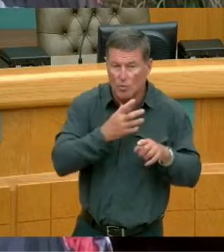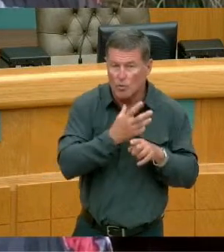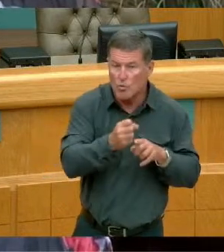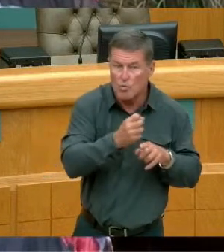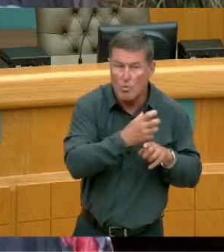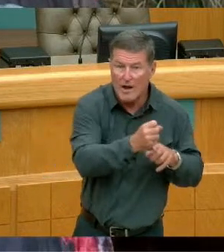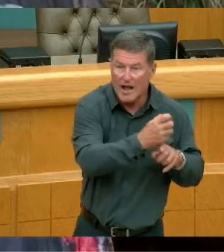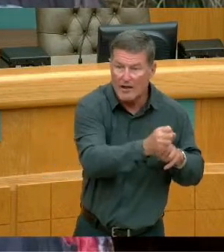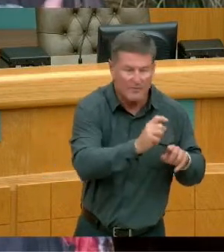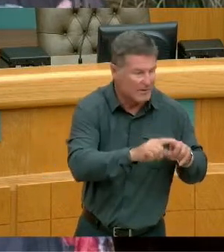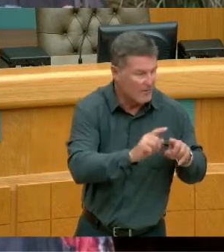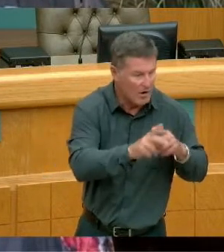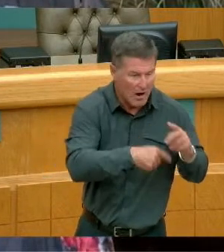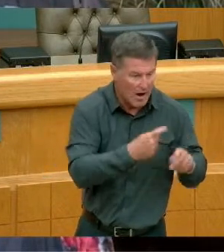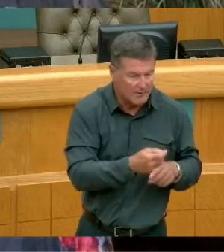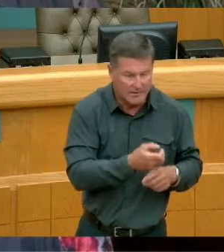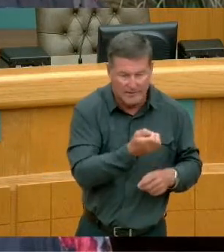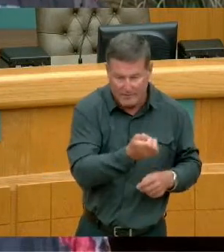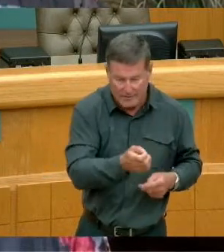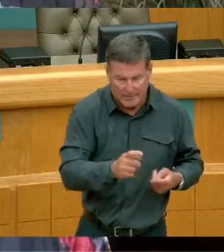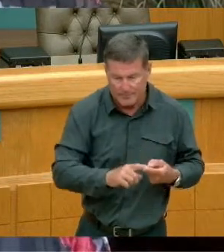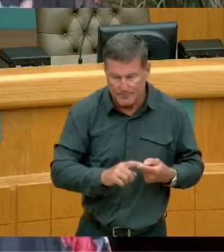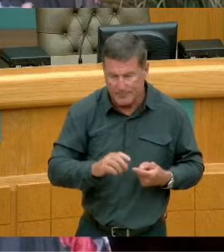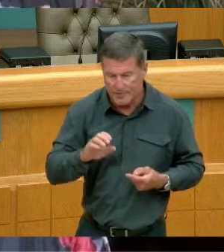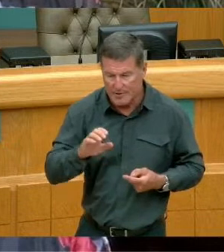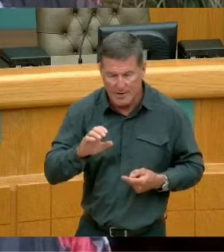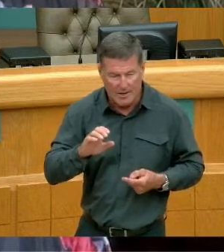supplies needed, like nucleic acid,